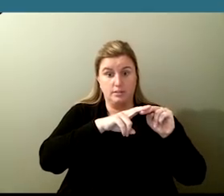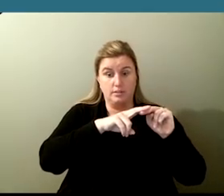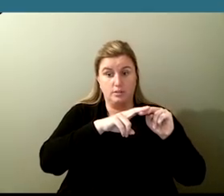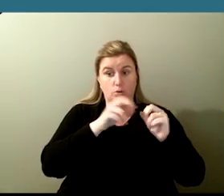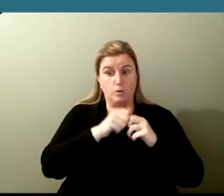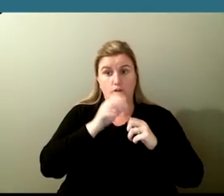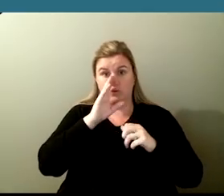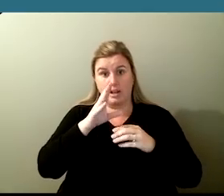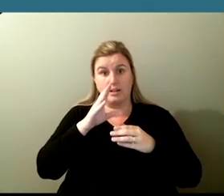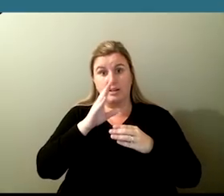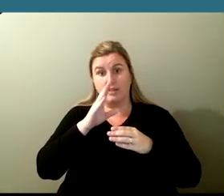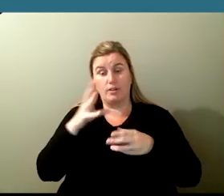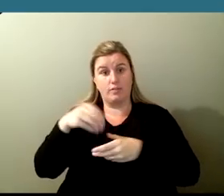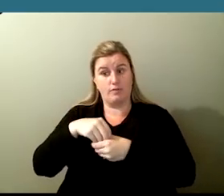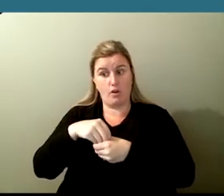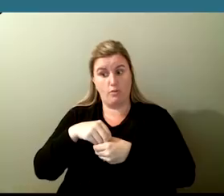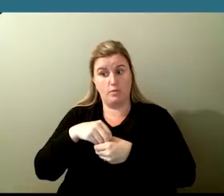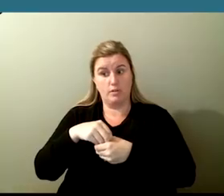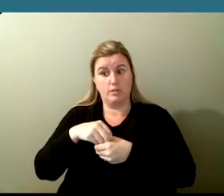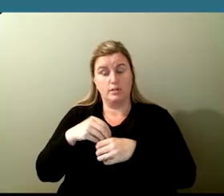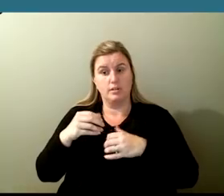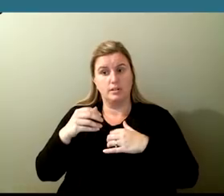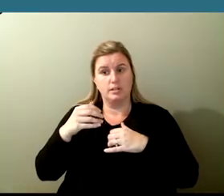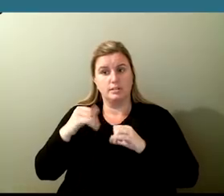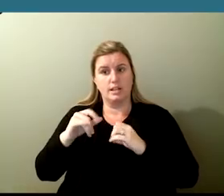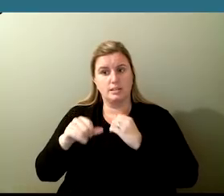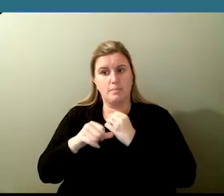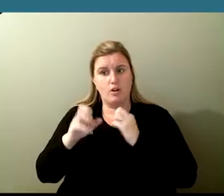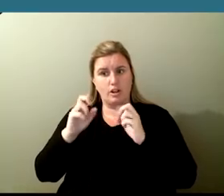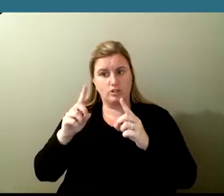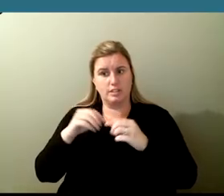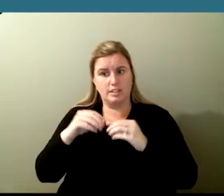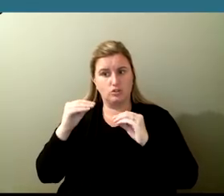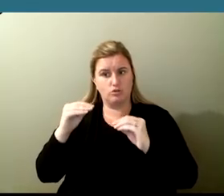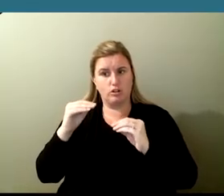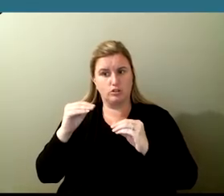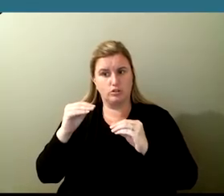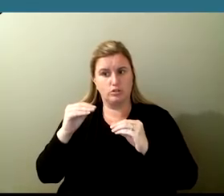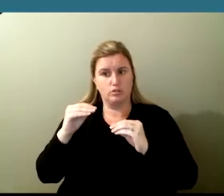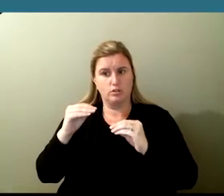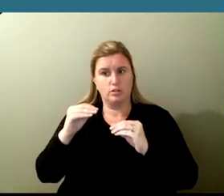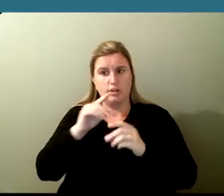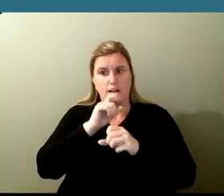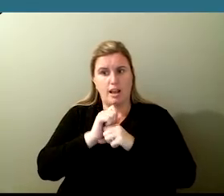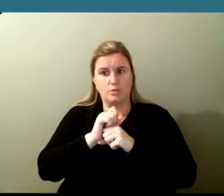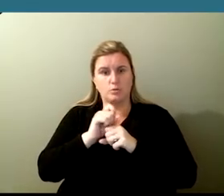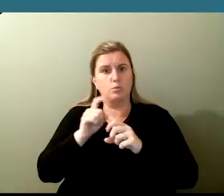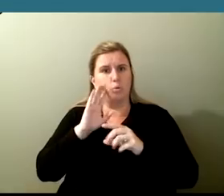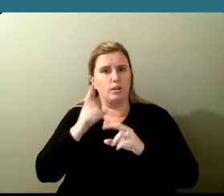the direct level of involvement between students and paraeducators in instruction actually also